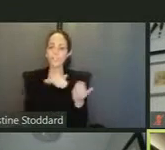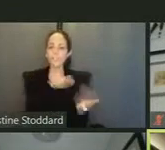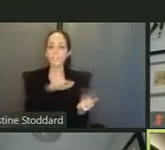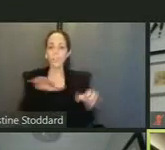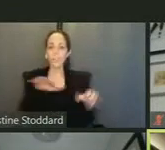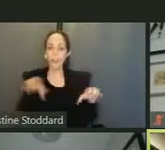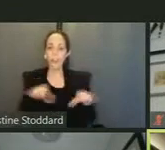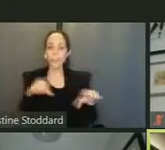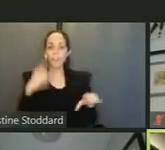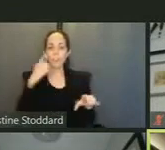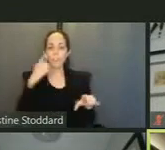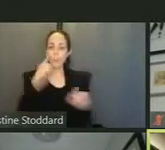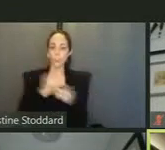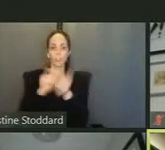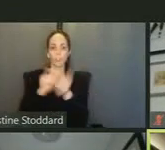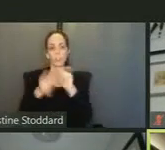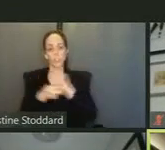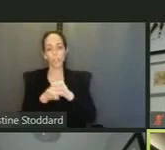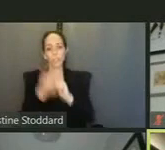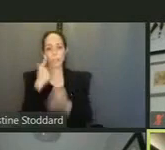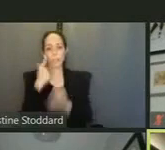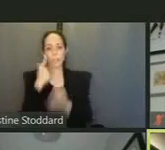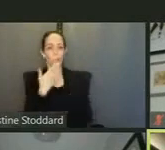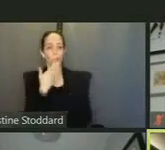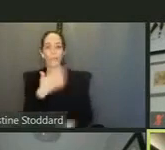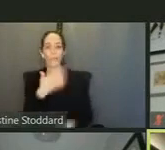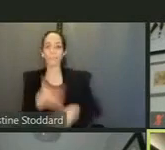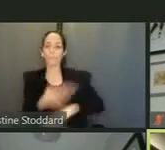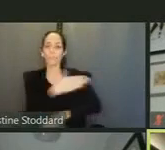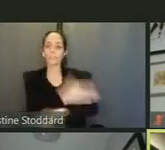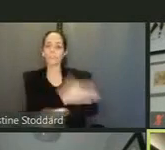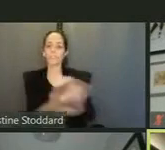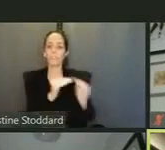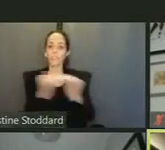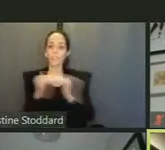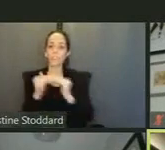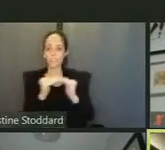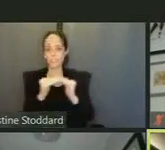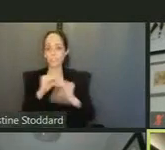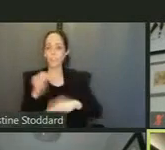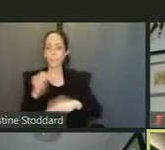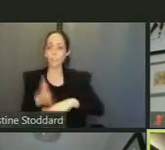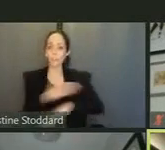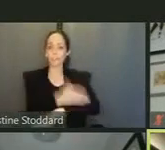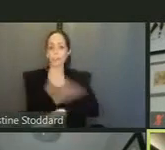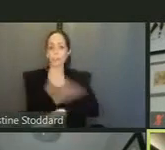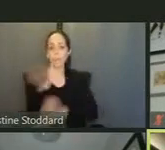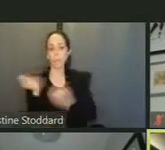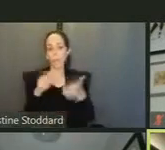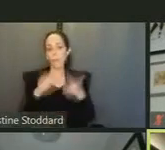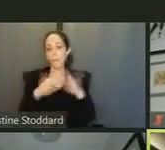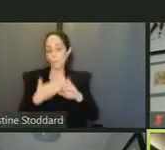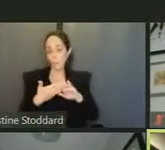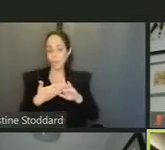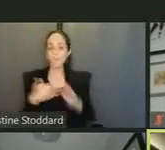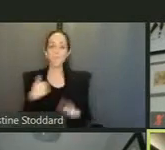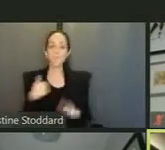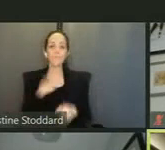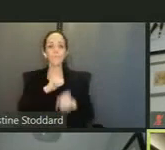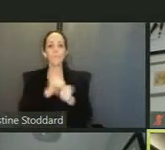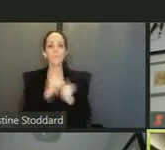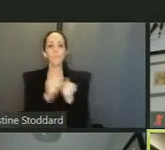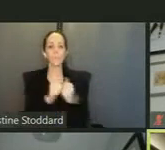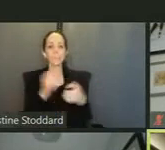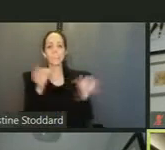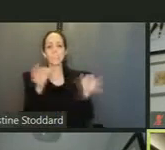self determination, wellness, justice, and prosperity. So, as we work with decision makers about the response to the